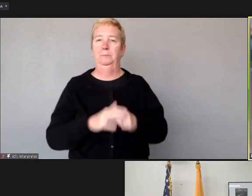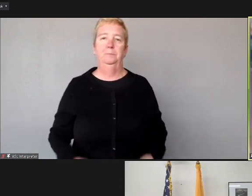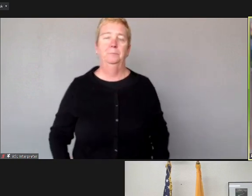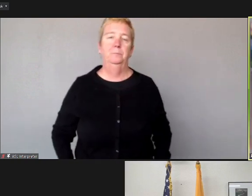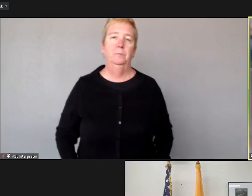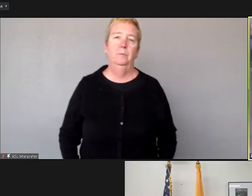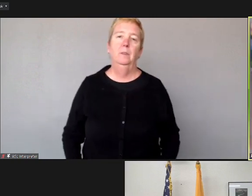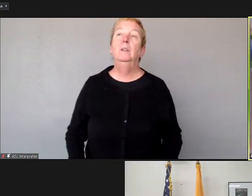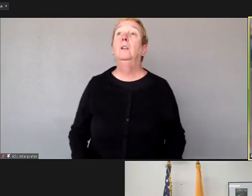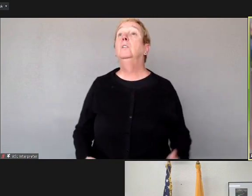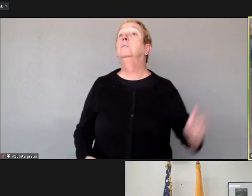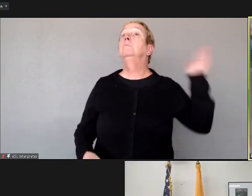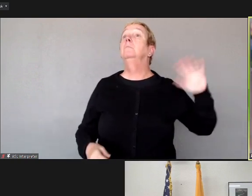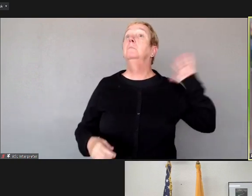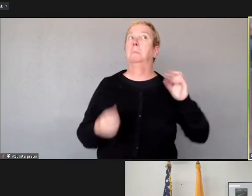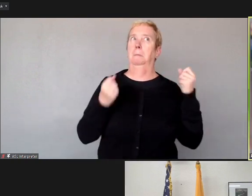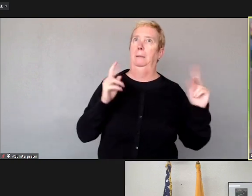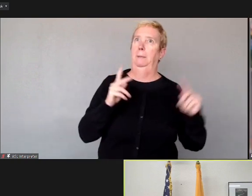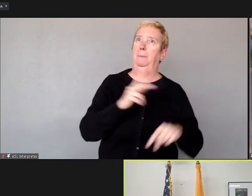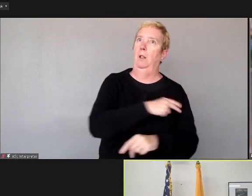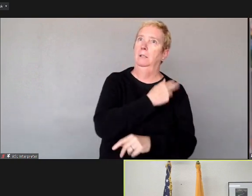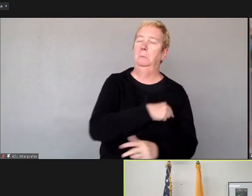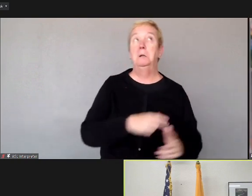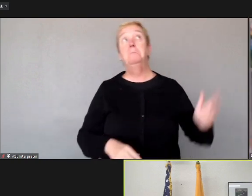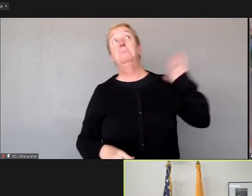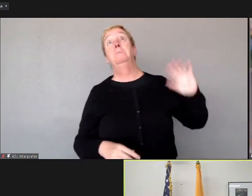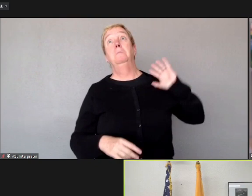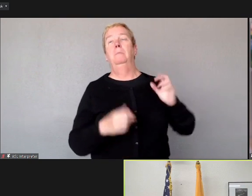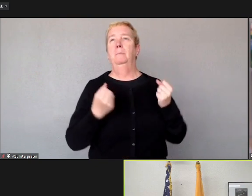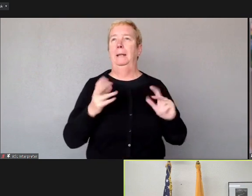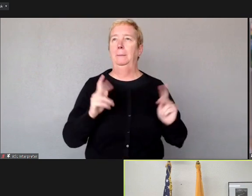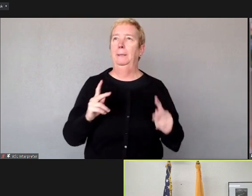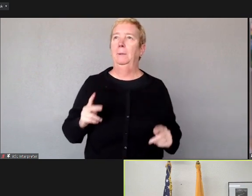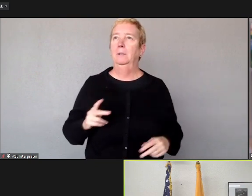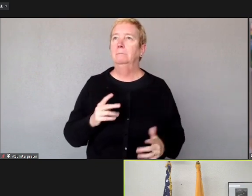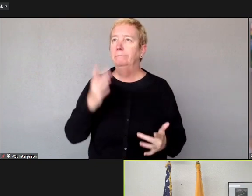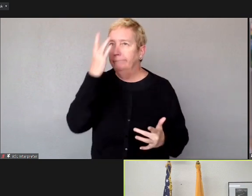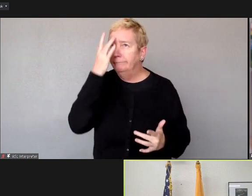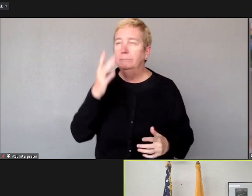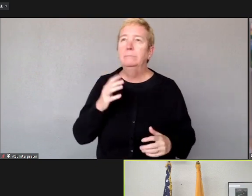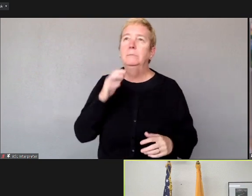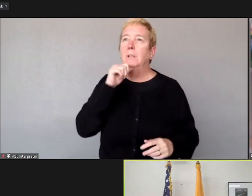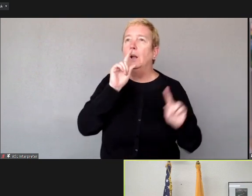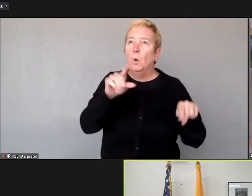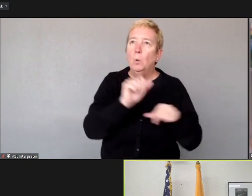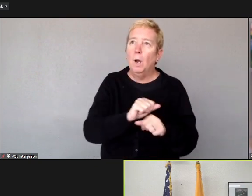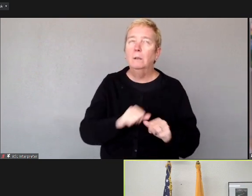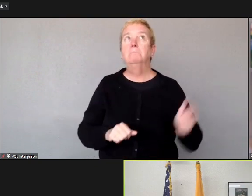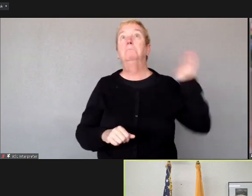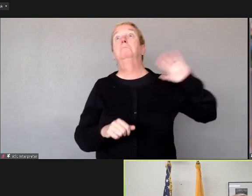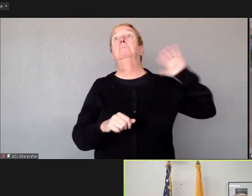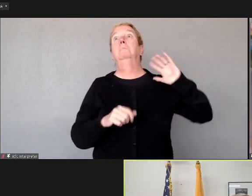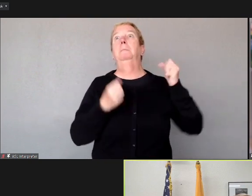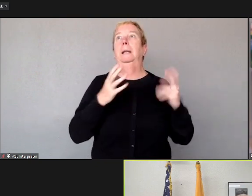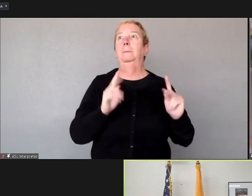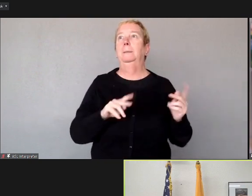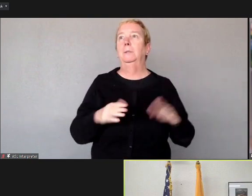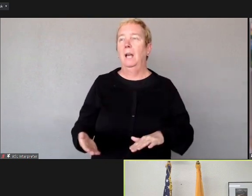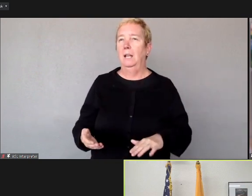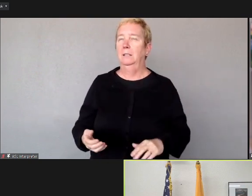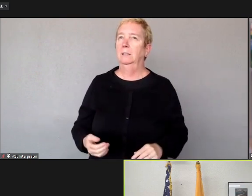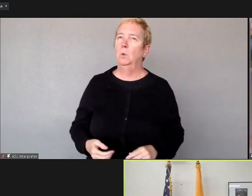got hospitalized. There were a lot of people who missed work. There were too many people who died. But it would have been much,